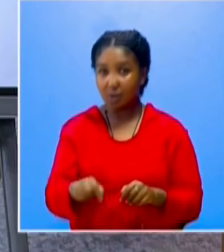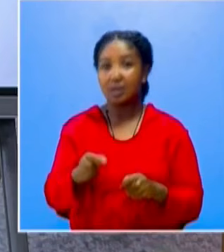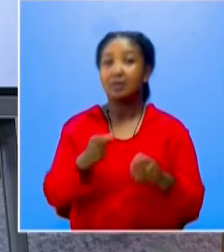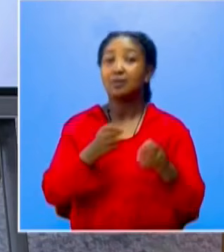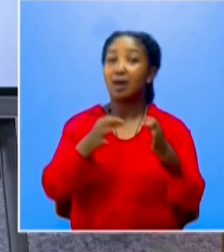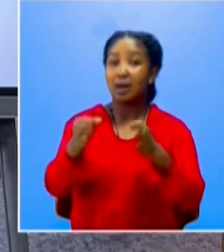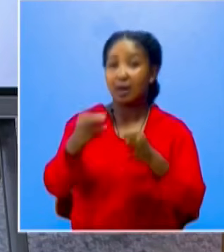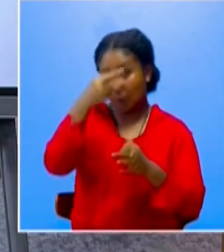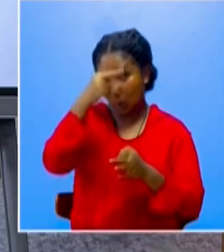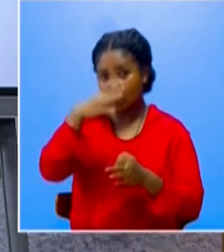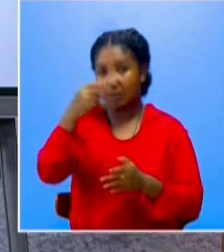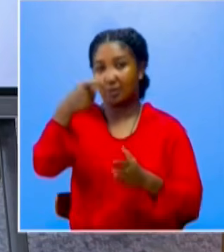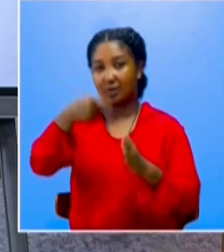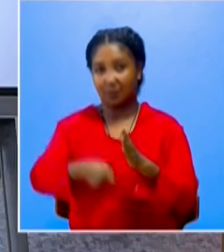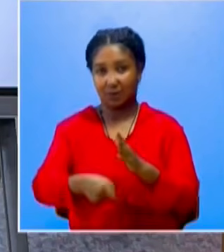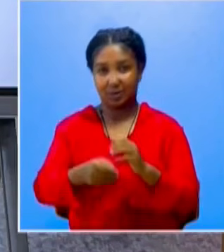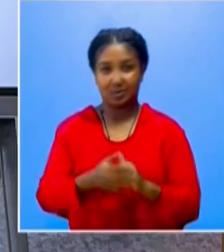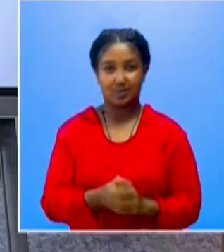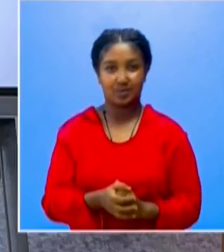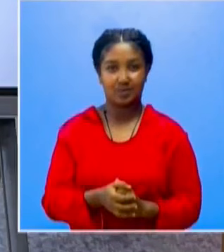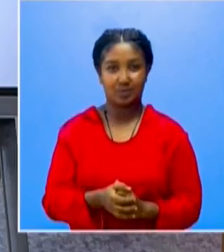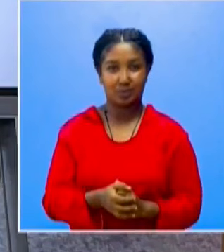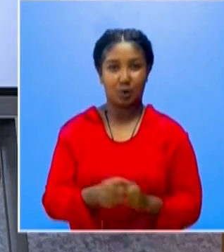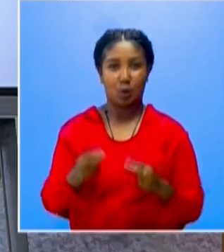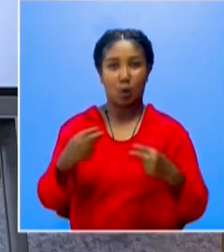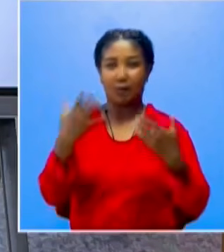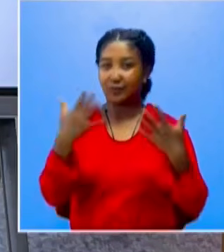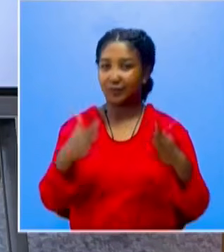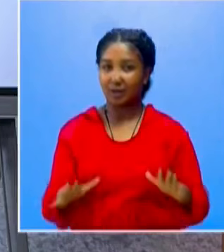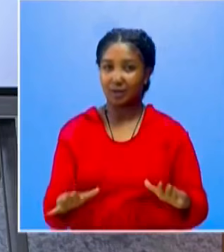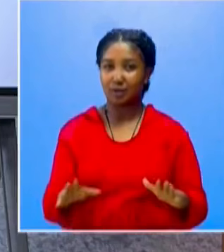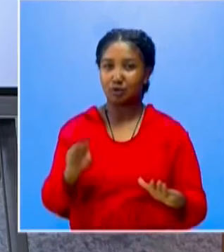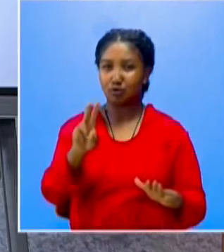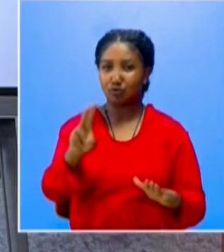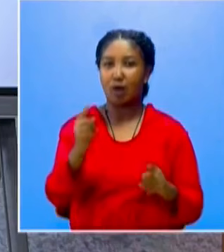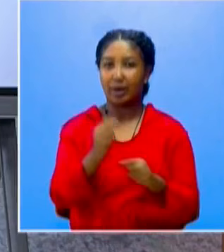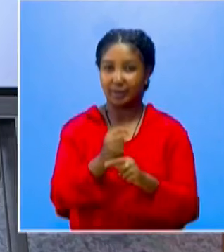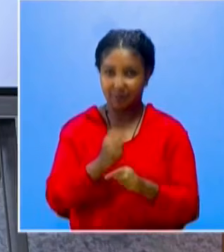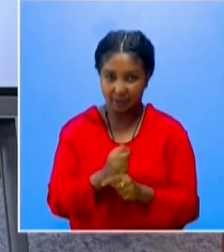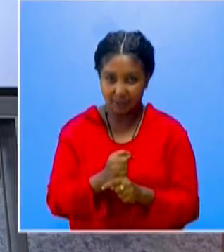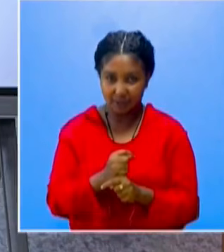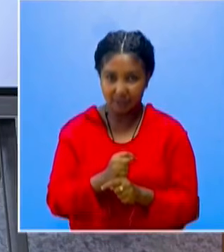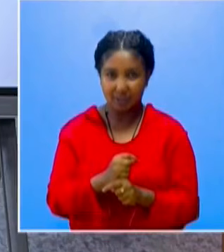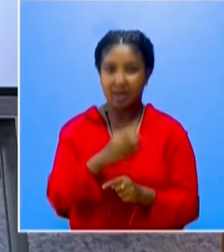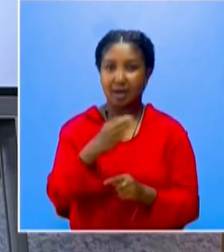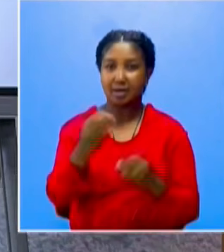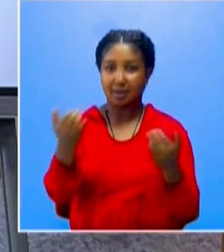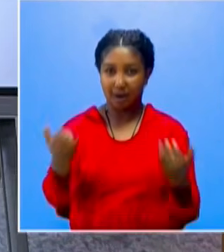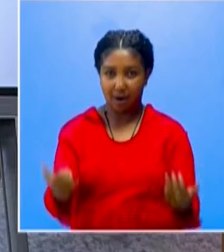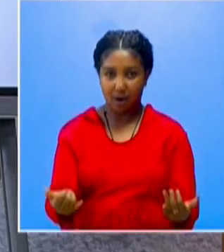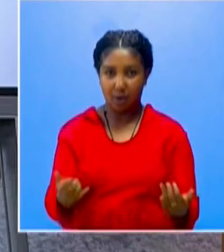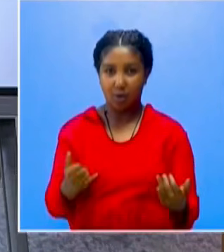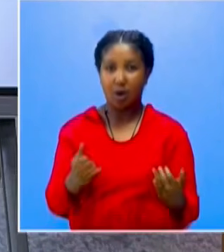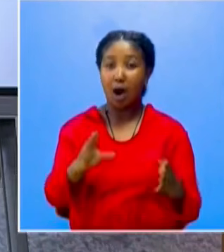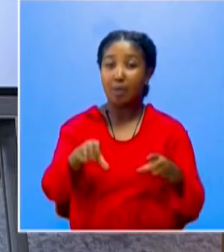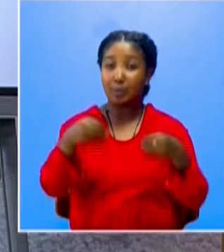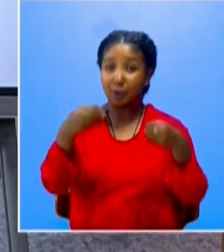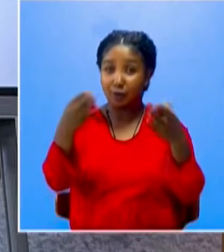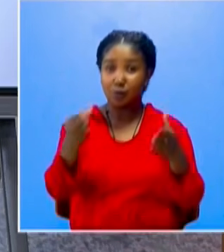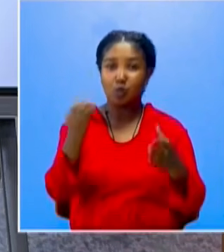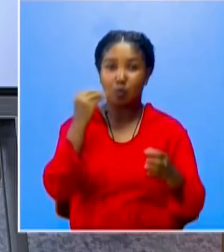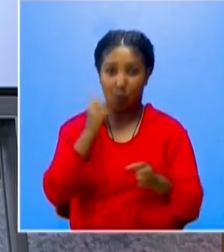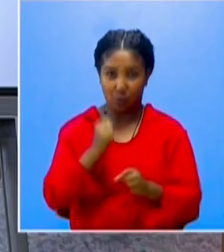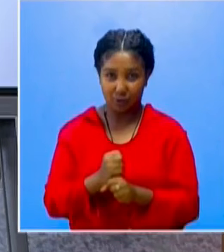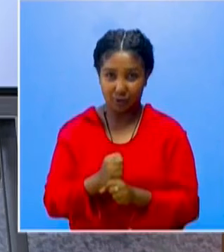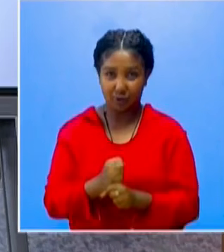Telling cause and effect. We have done 2 activities, and now I'm going to give you a